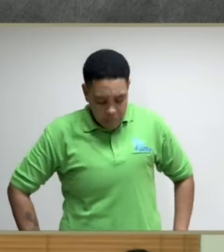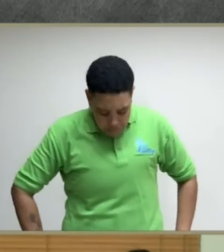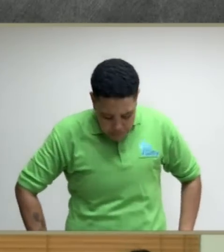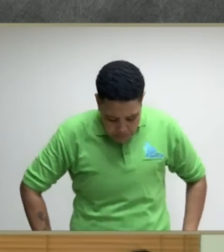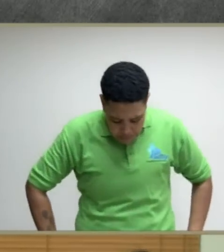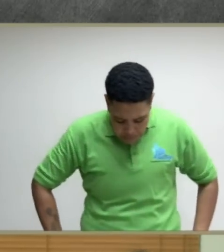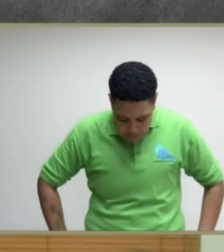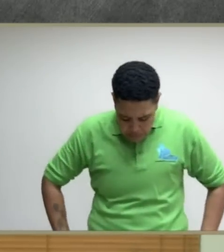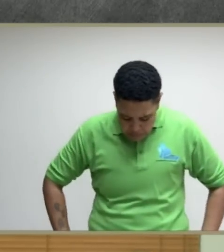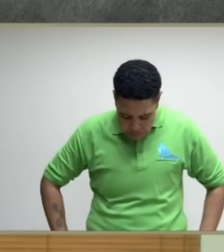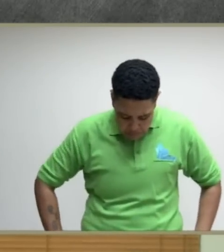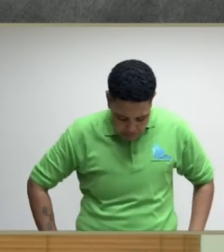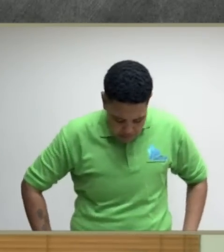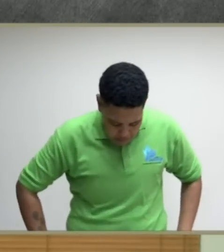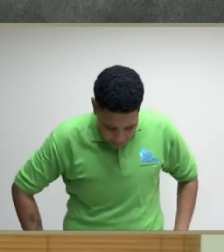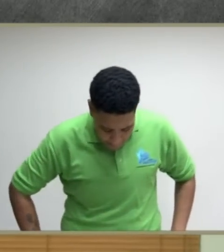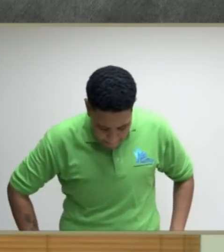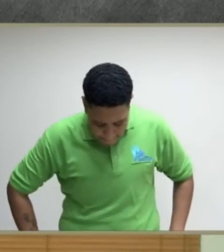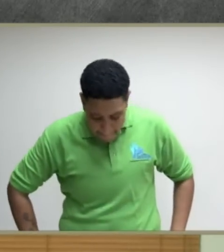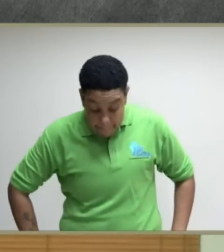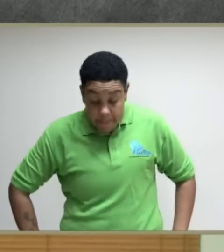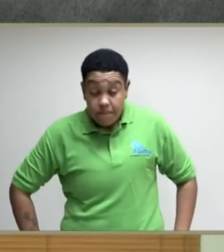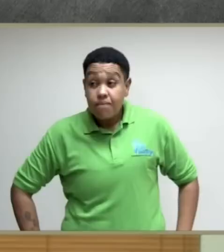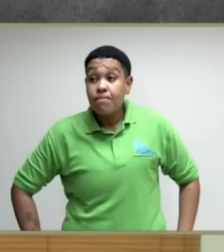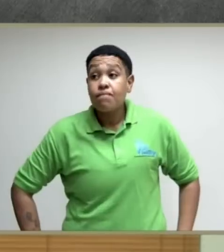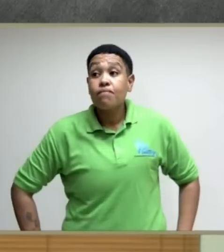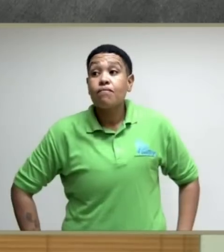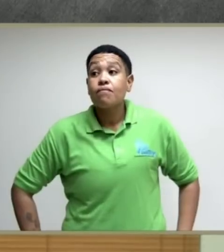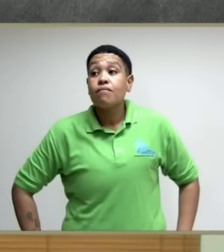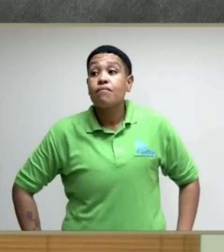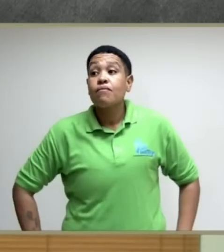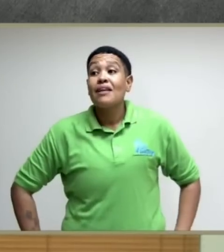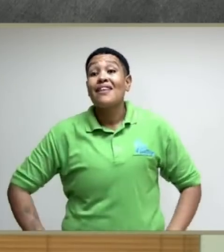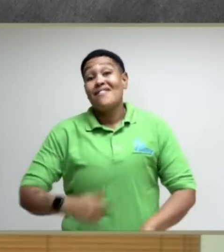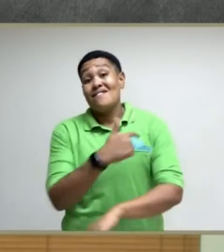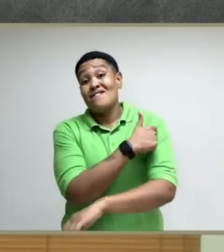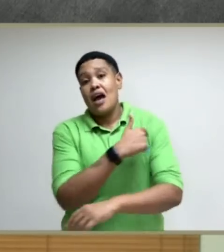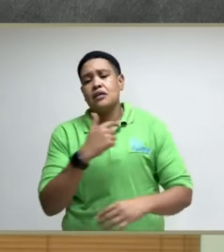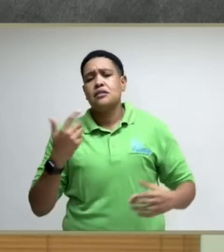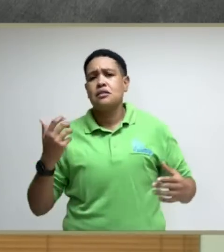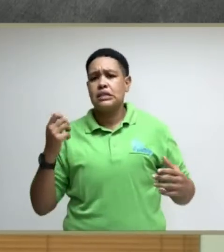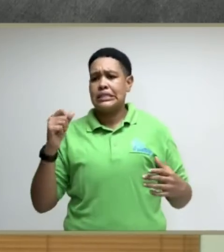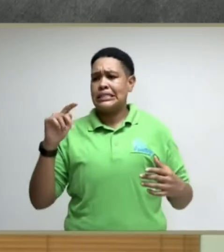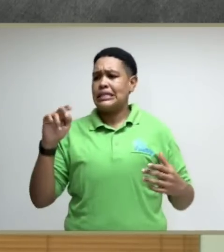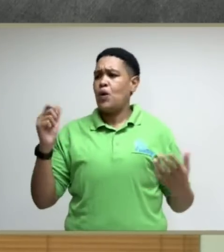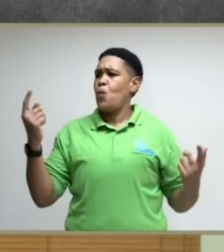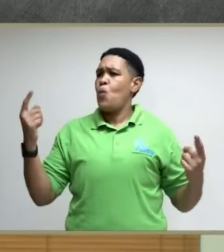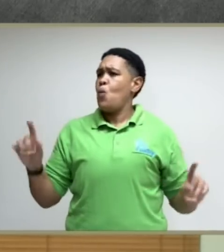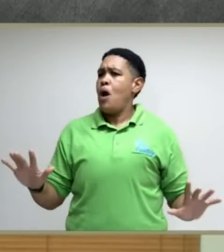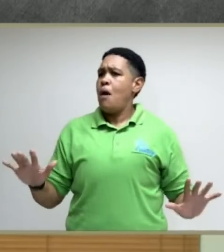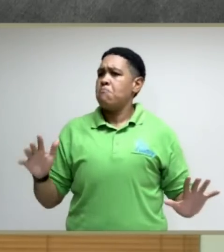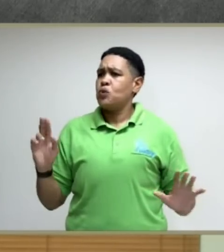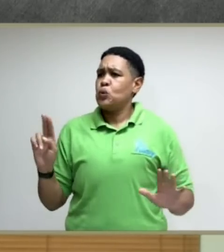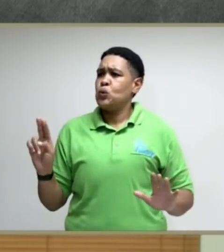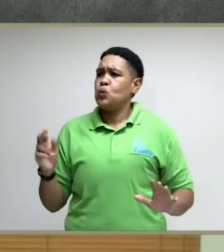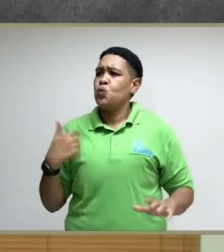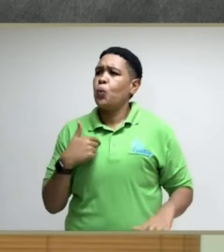In terms of the vaccination status, in terms of vaccine usage, we have used